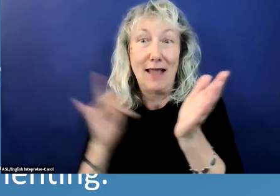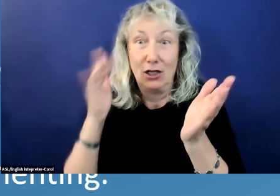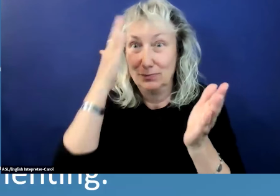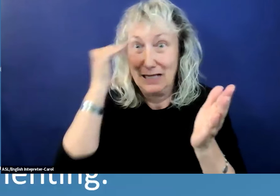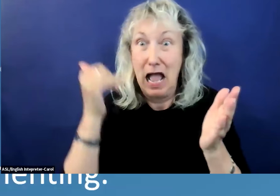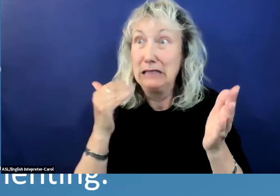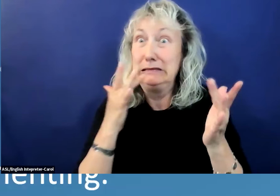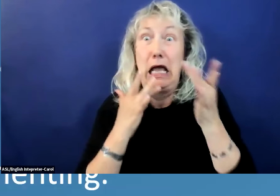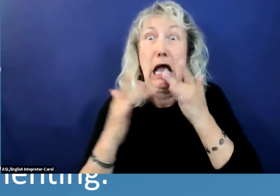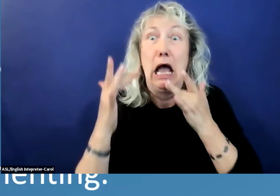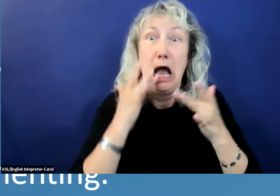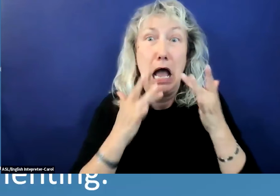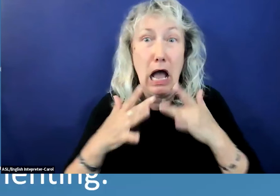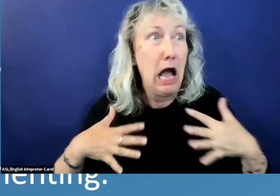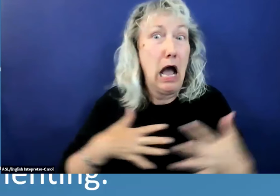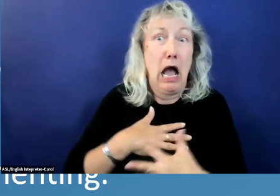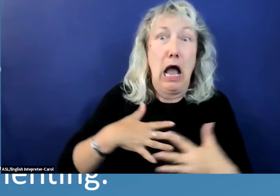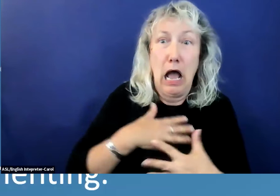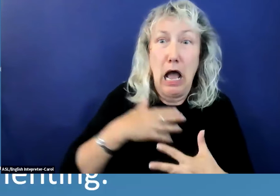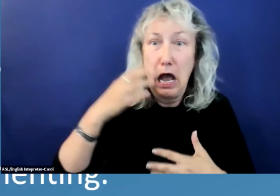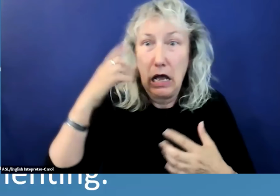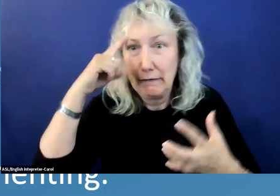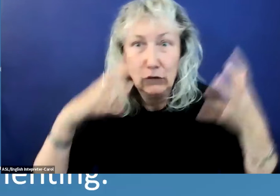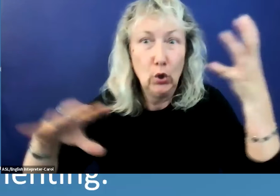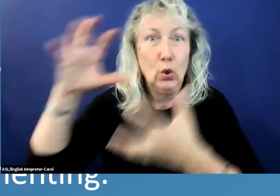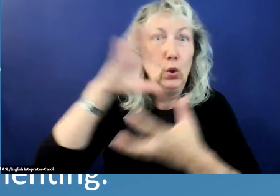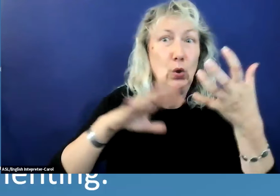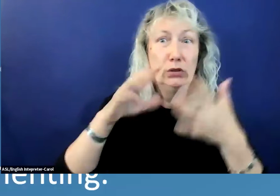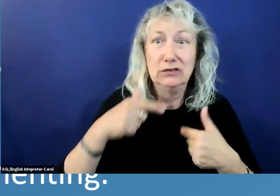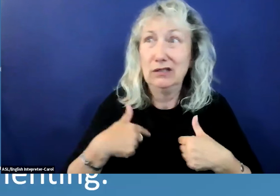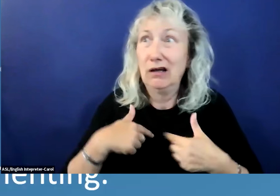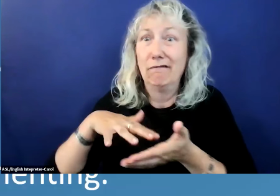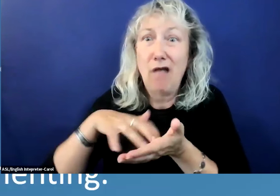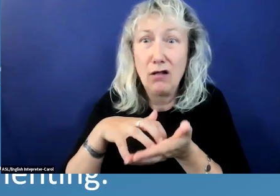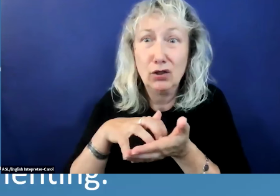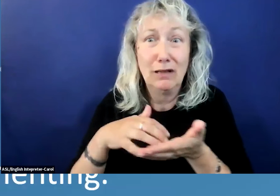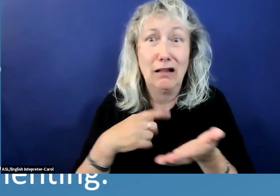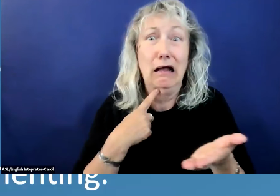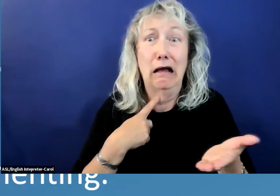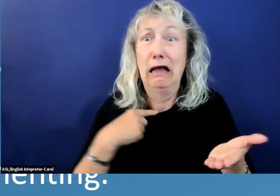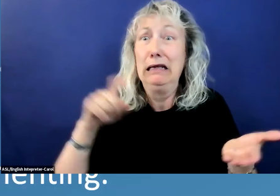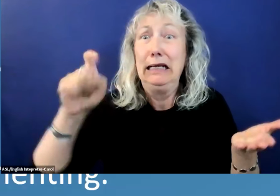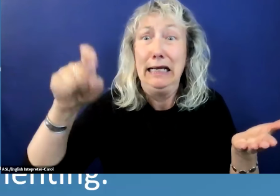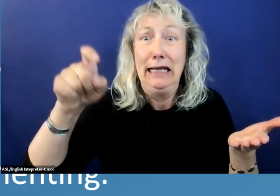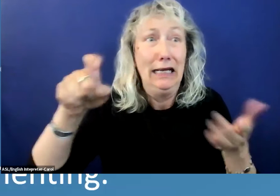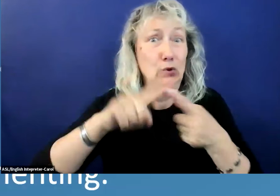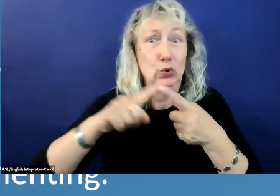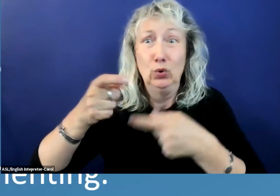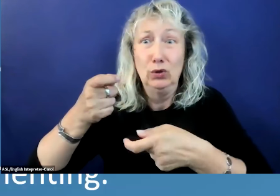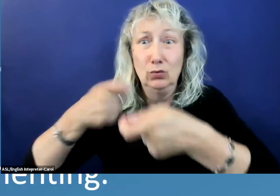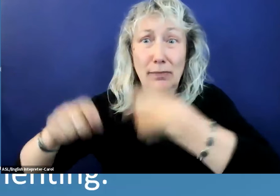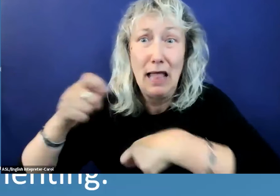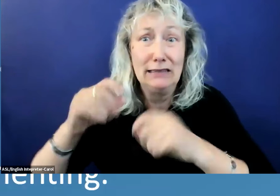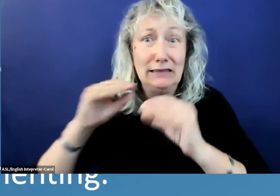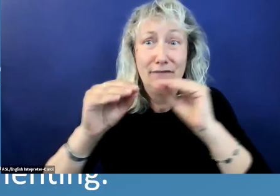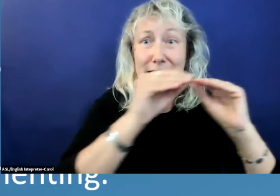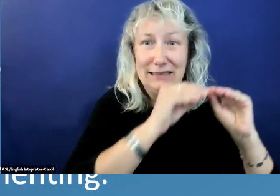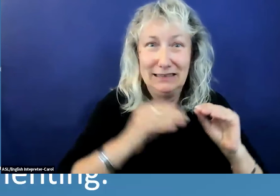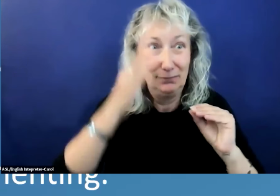urgency, confusion, vulnerability, and desperation that people experience in